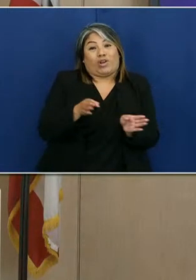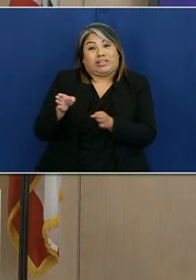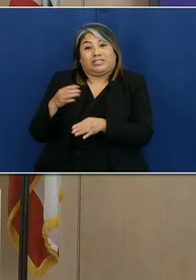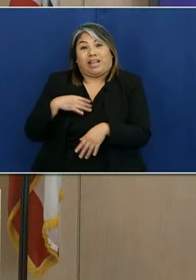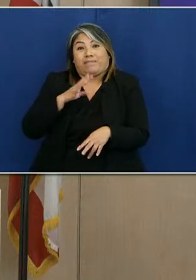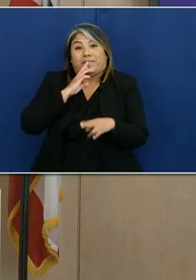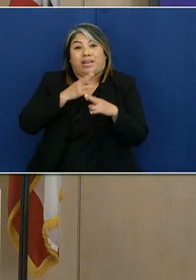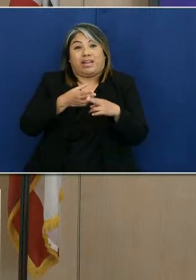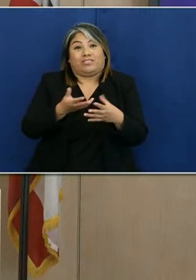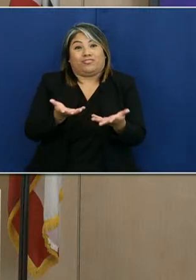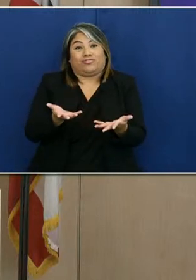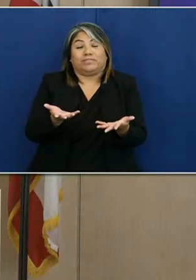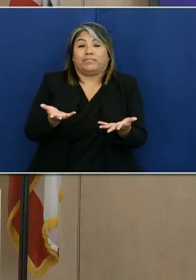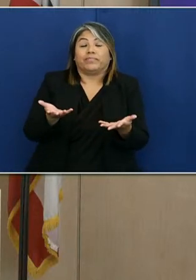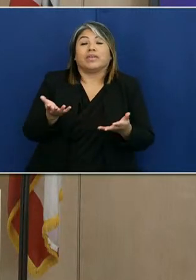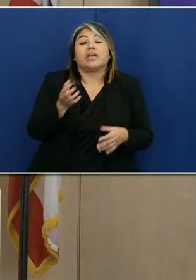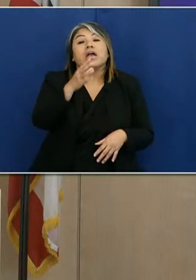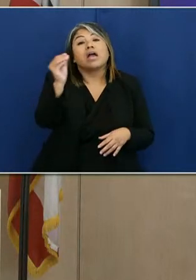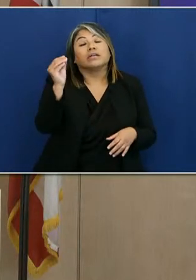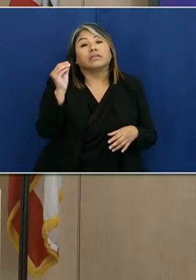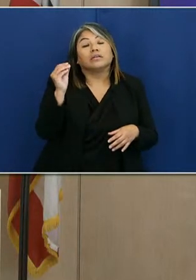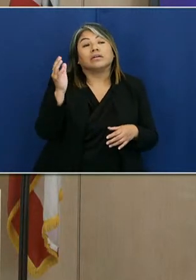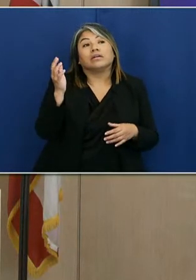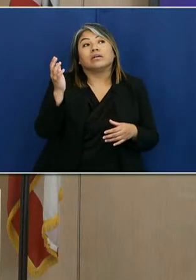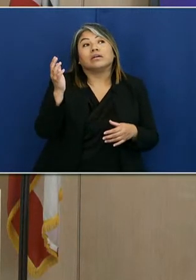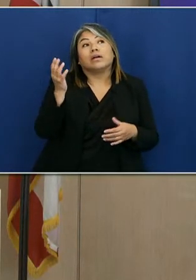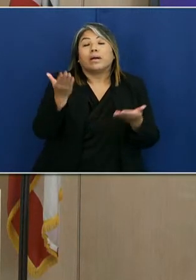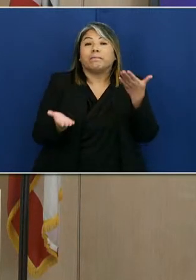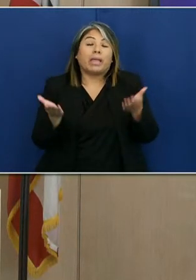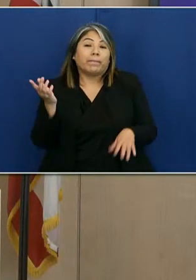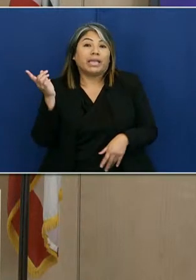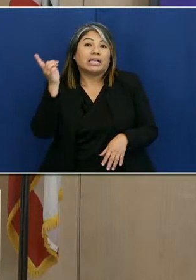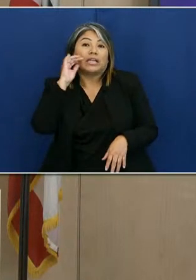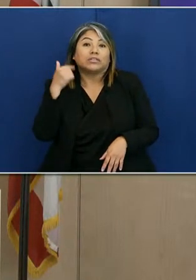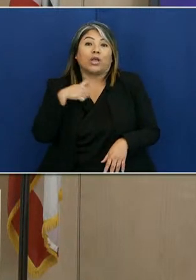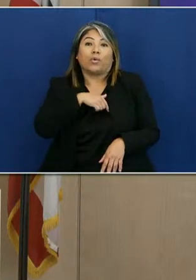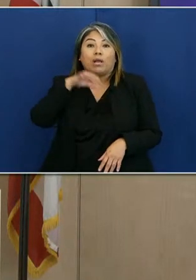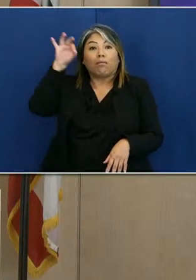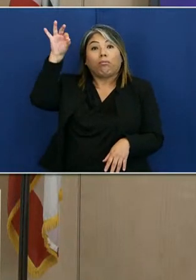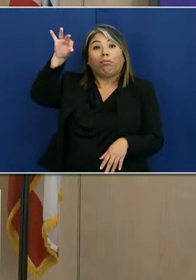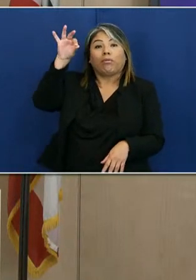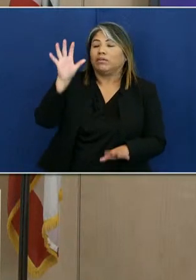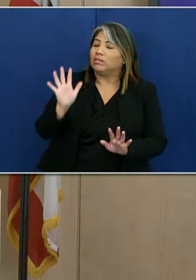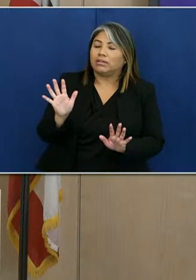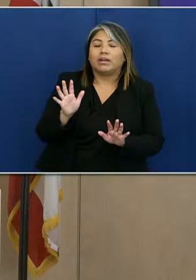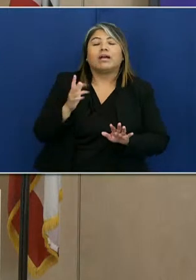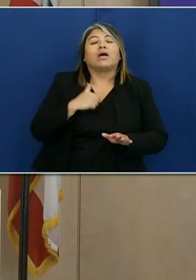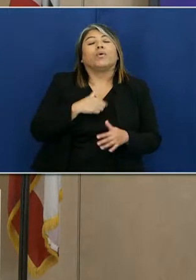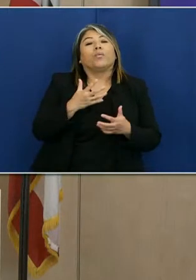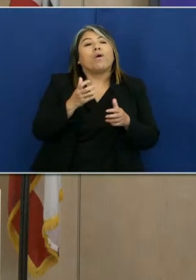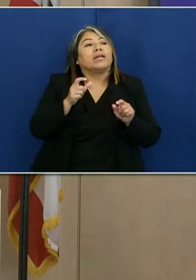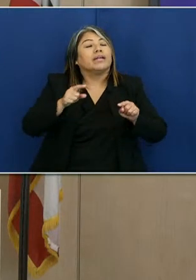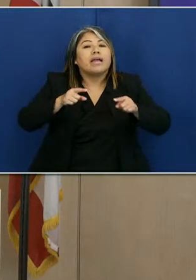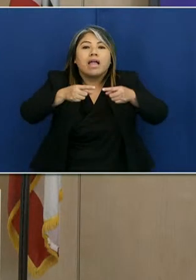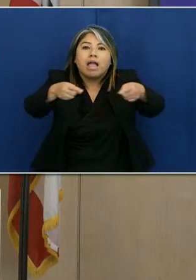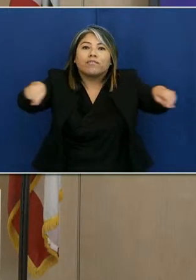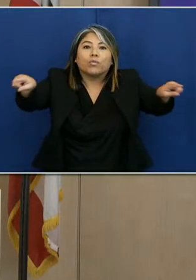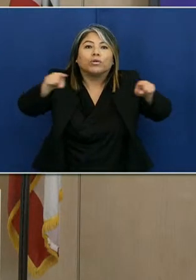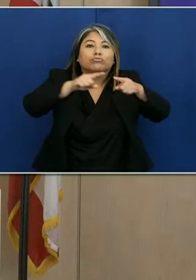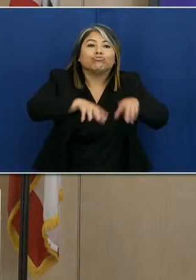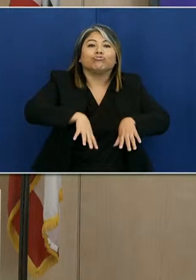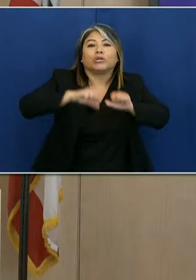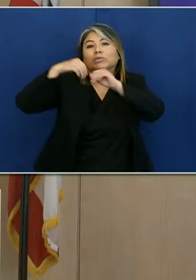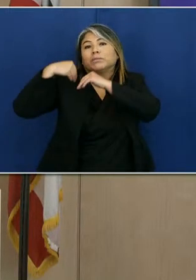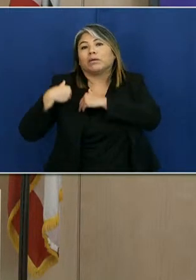mentioned, and it might sound as if we're preaching, but we just want everyone to take